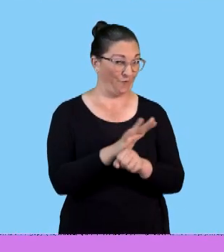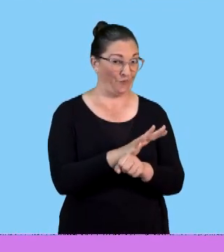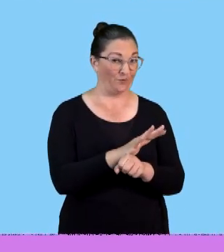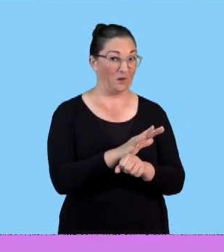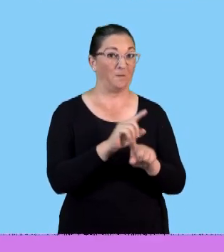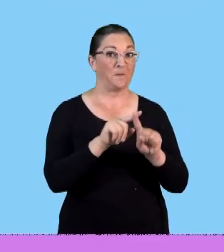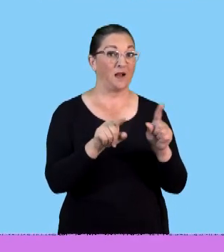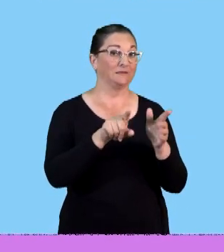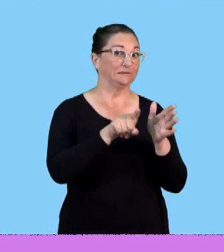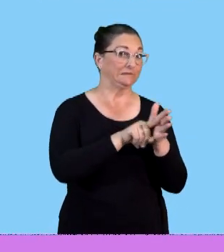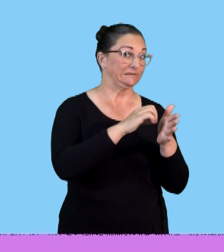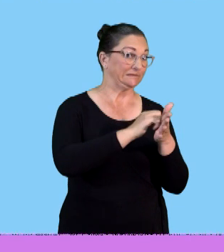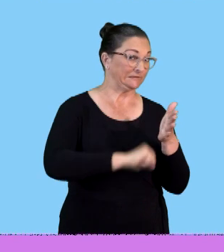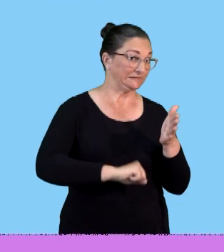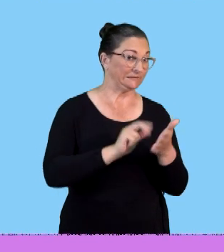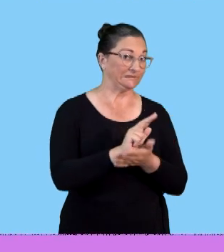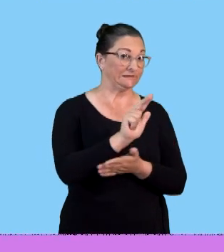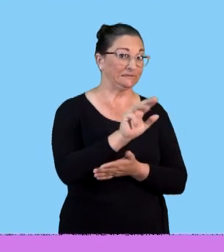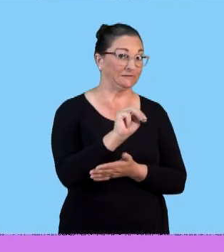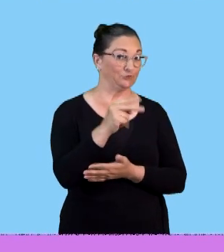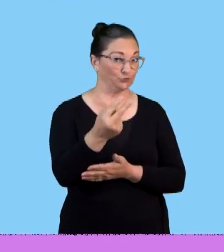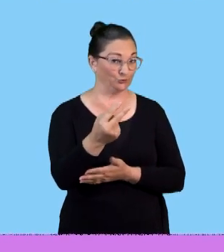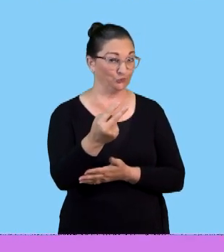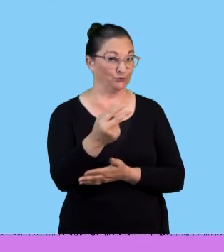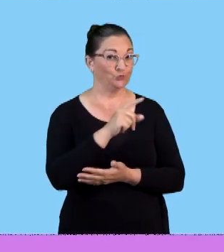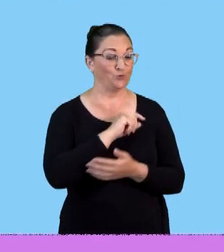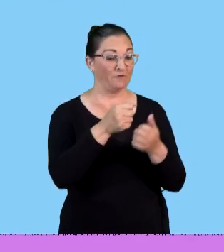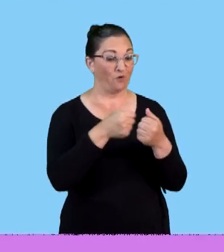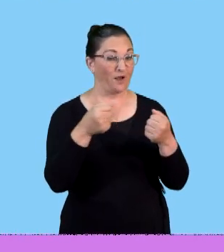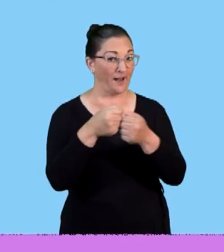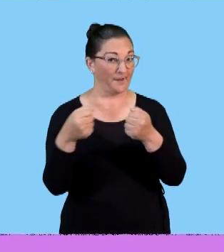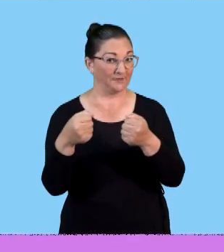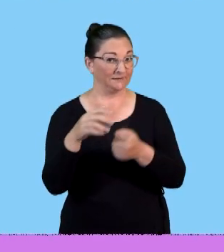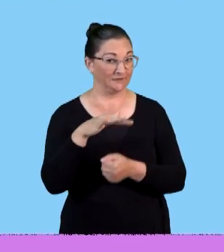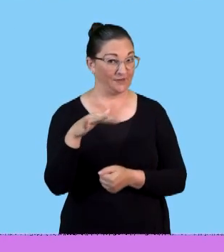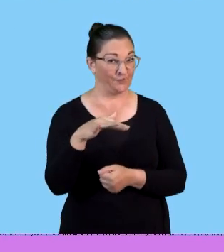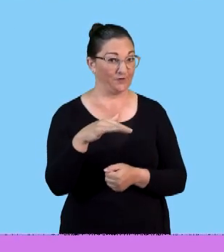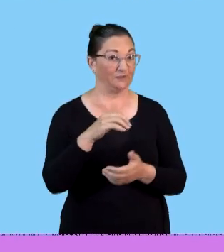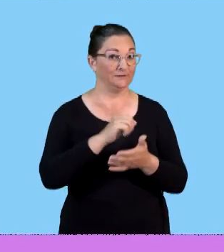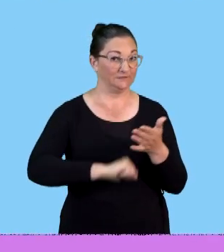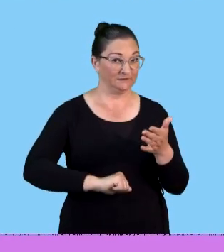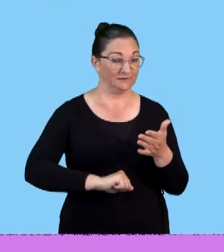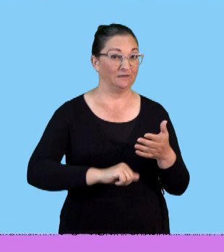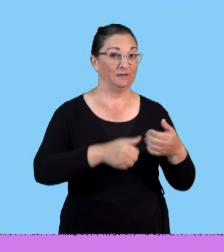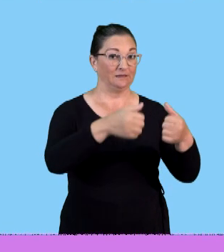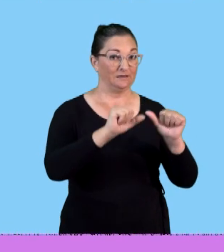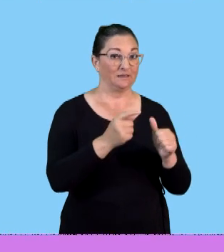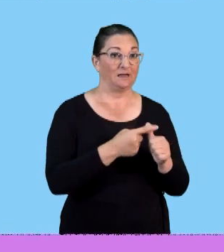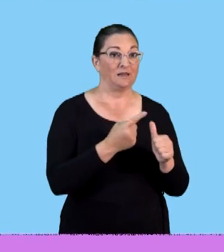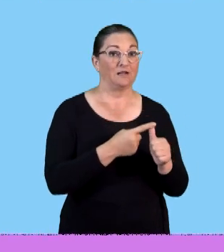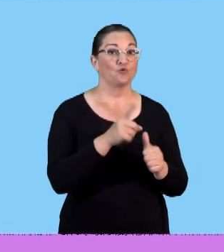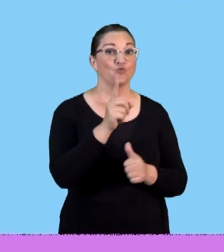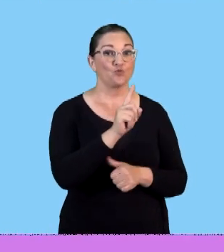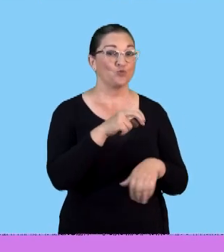room, and I'll subtract the 18 square meters. That's the area of the two cabinets, right? Leaving us